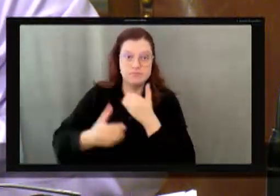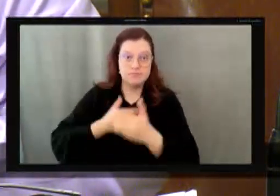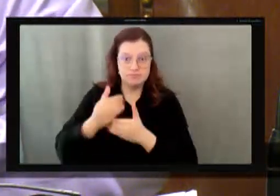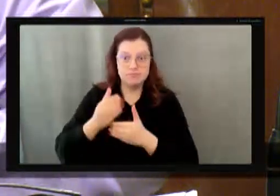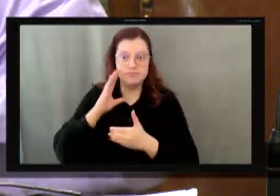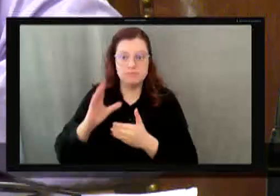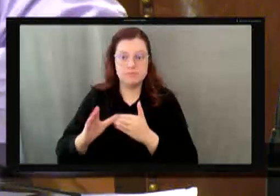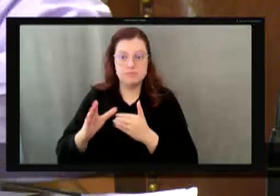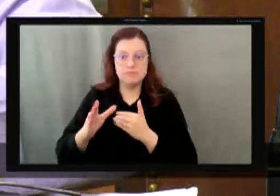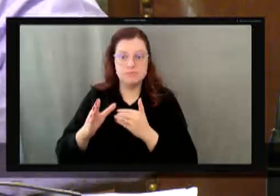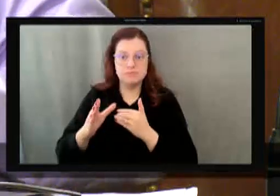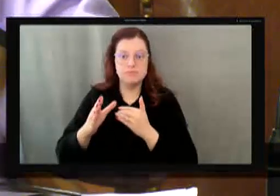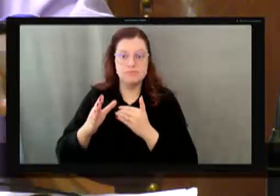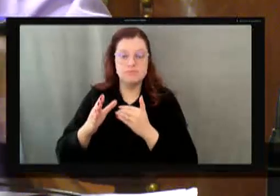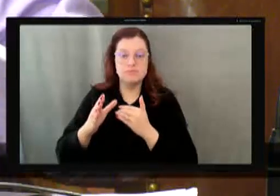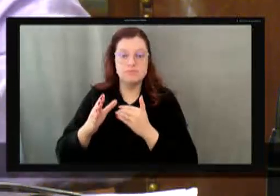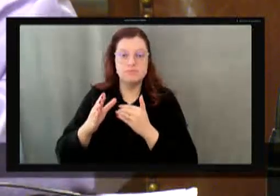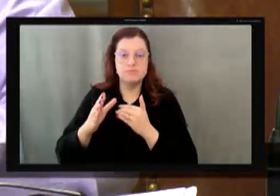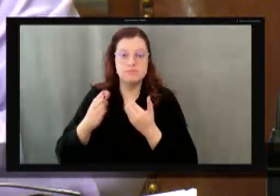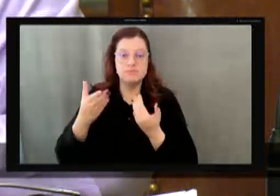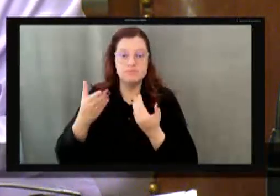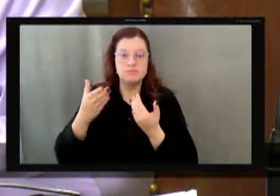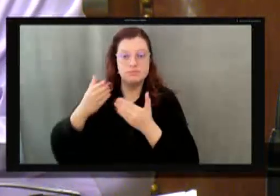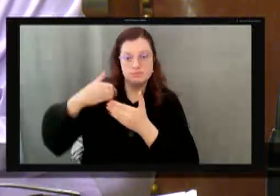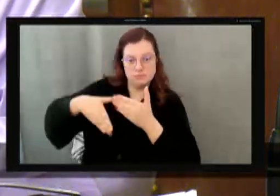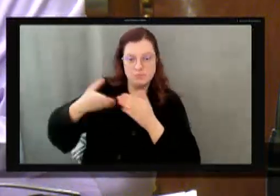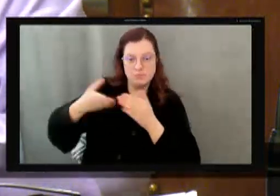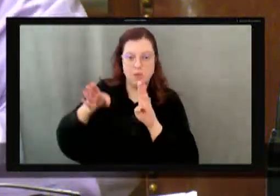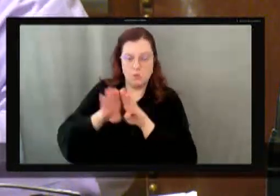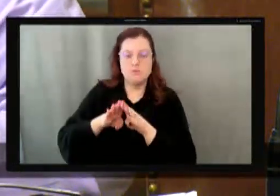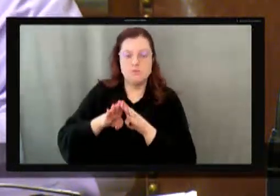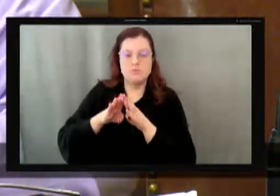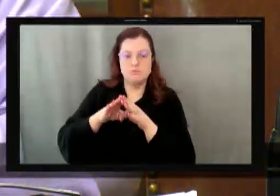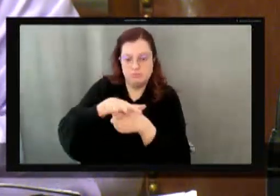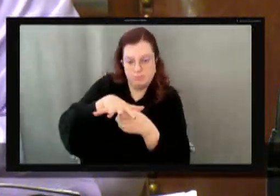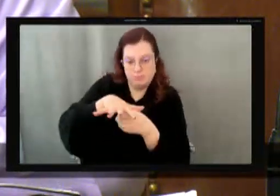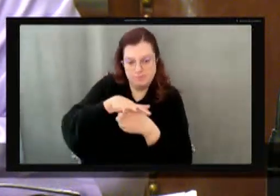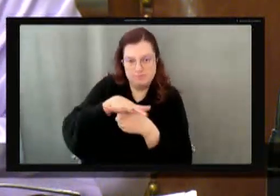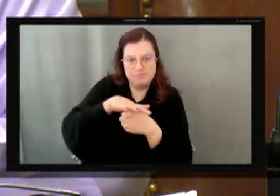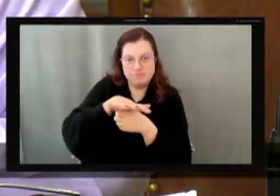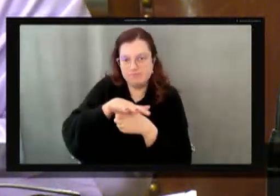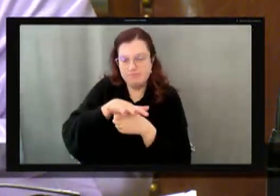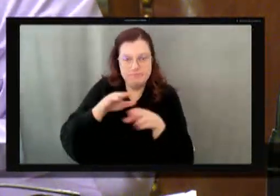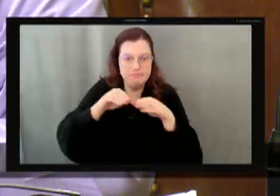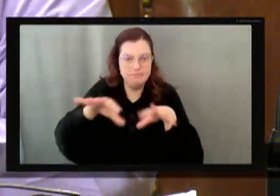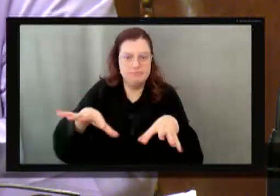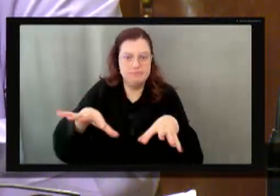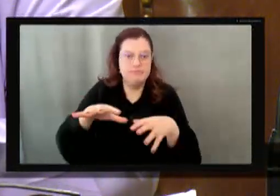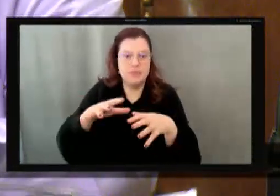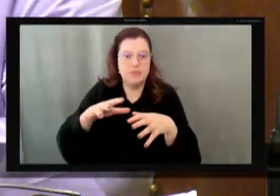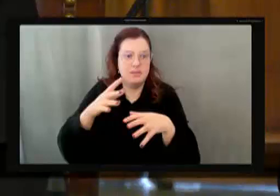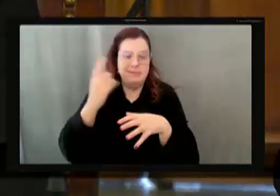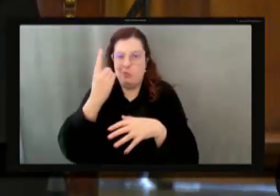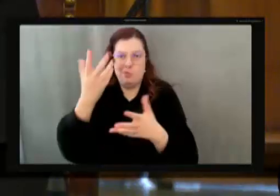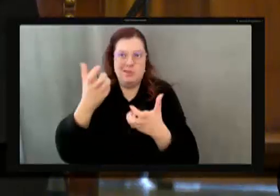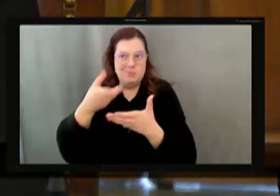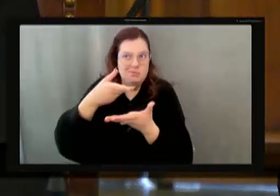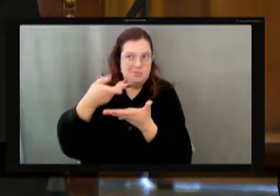the property to be dispersed to whomever was interested in acquiring it from the City of Pittsburgh. Excellent, thank